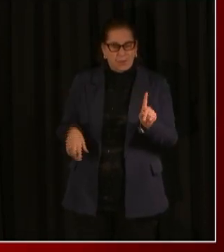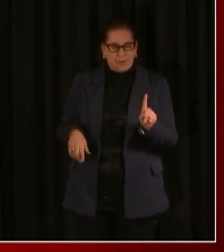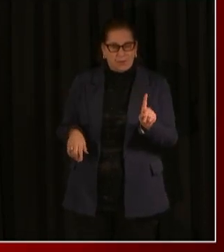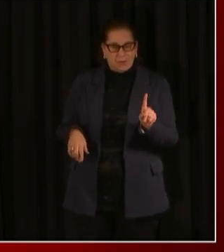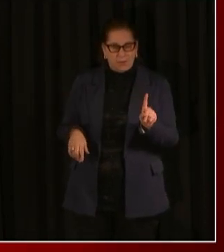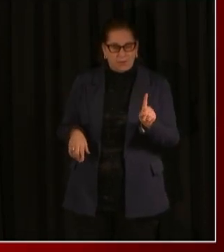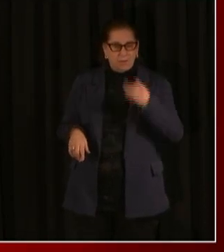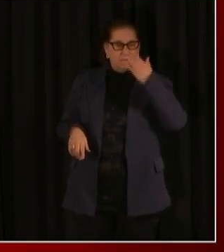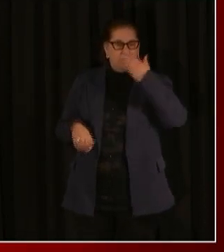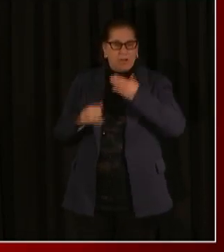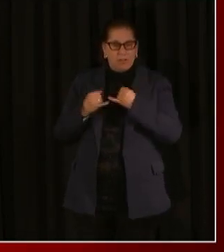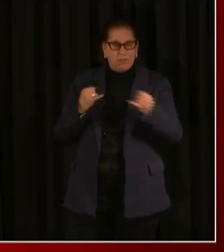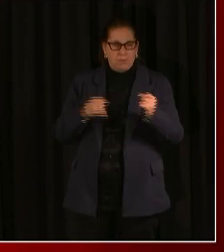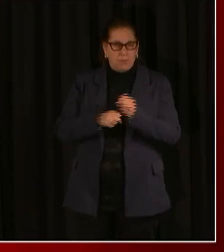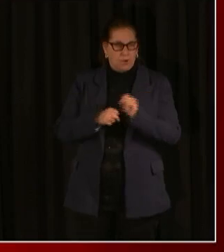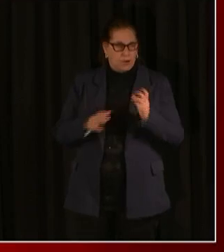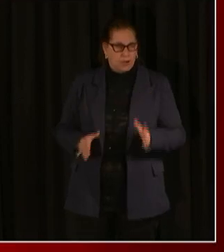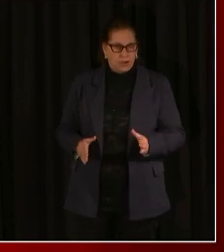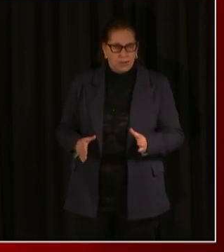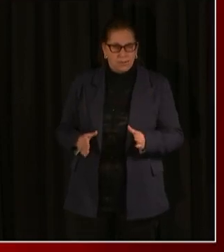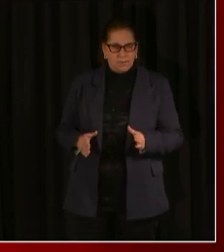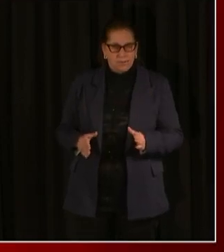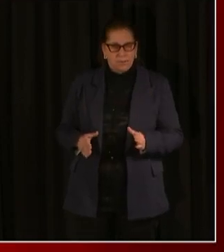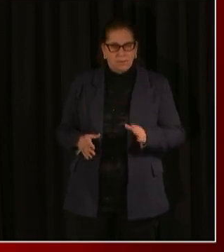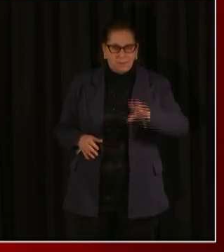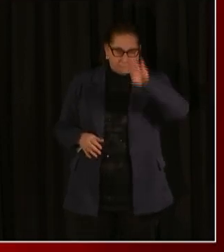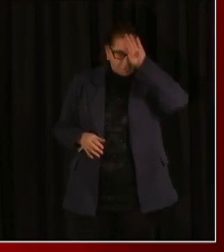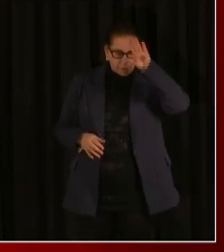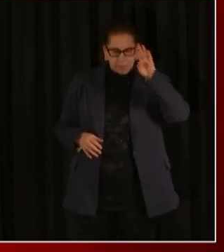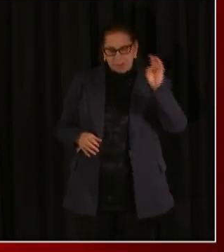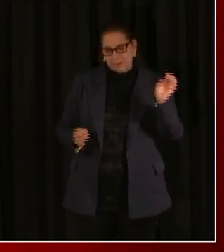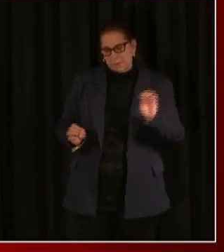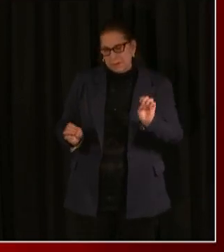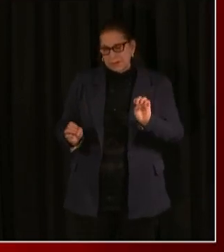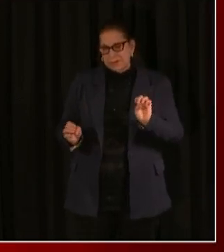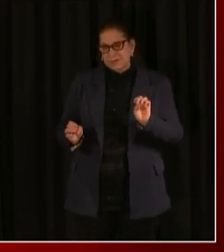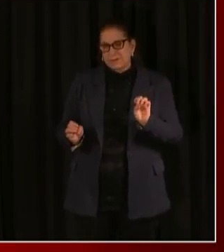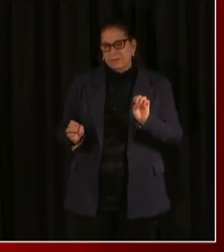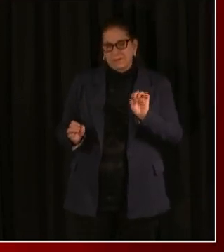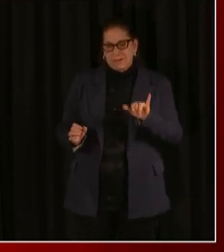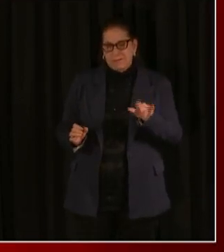personnel, fire and emergency personnel, long-term care residents.